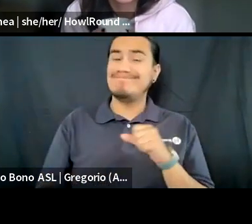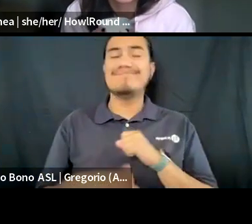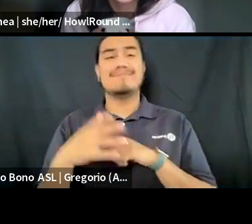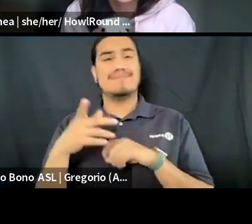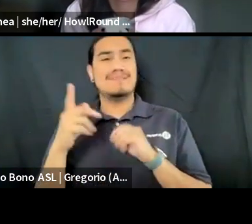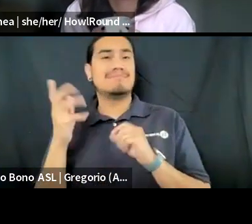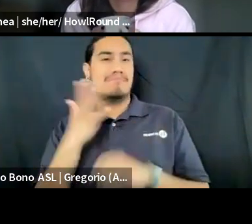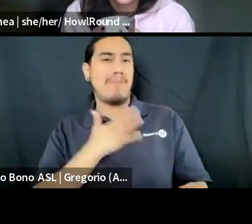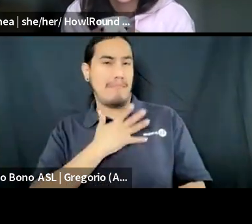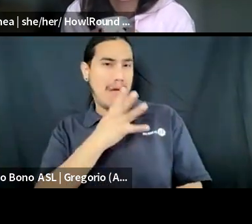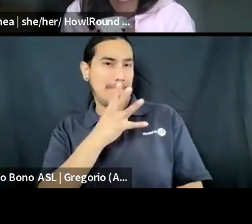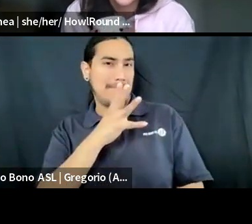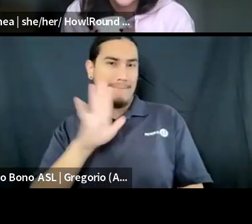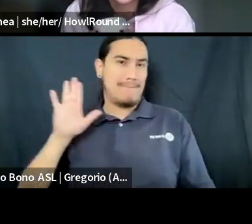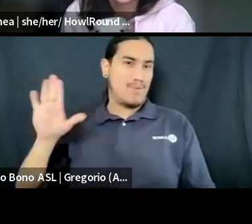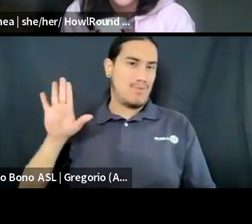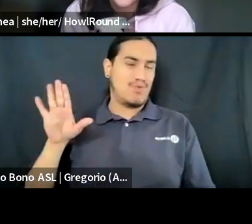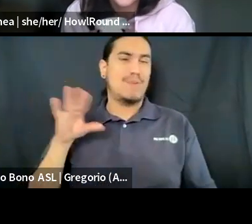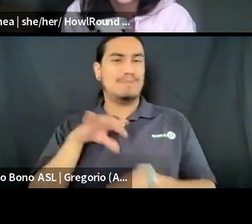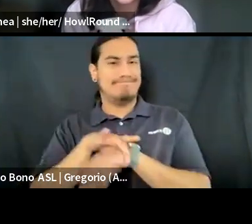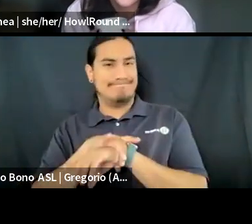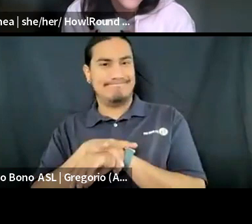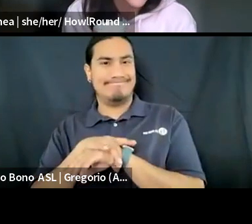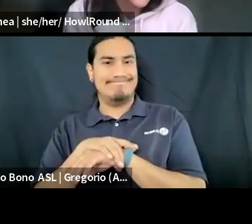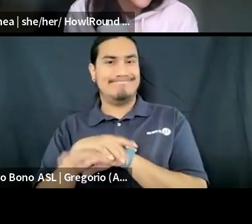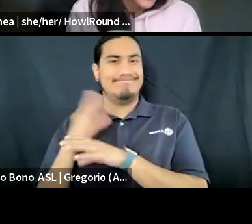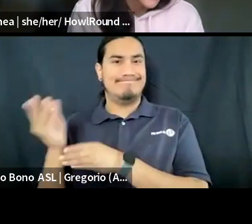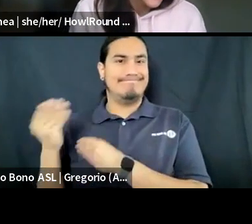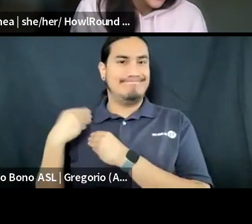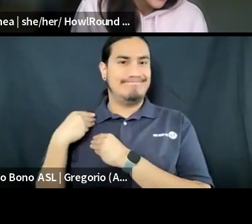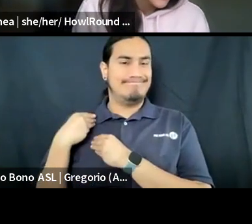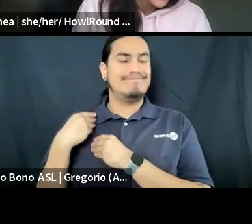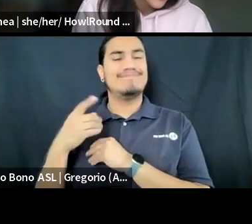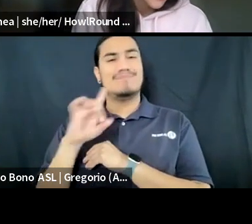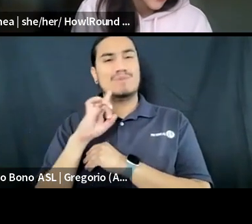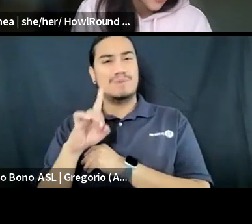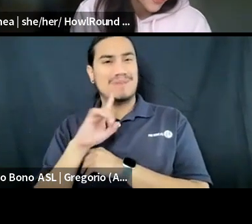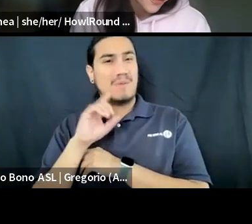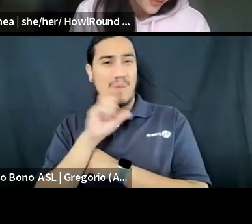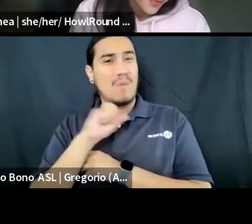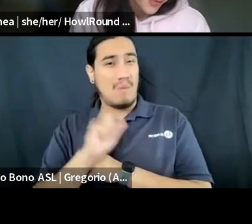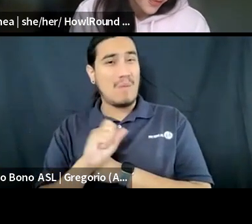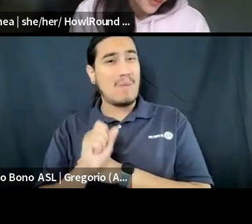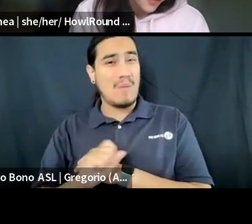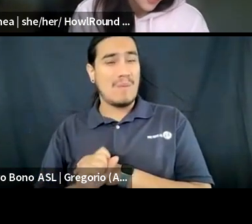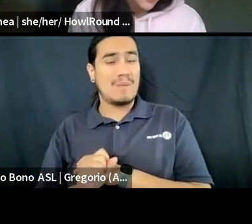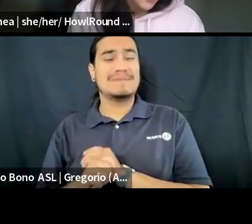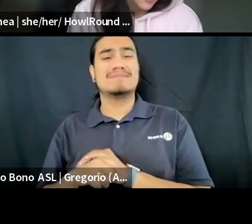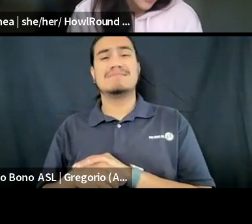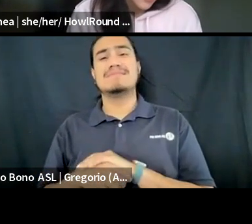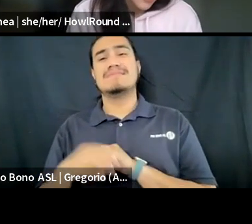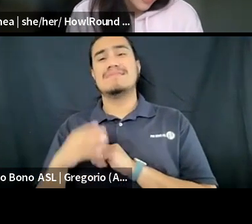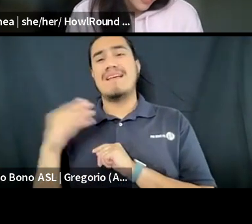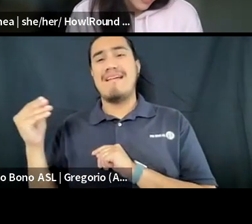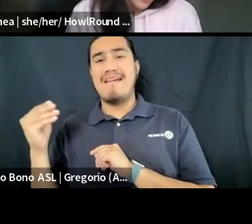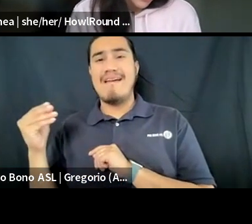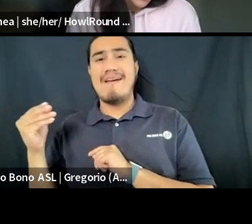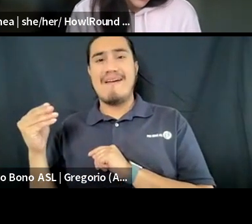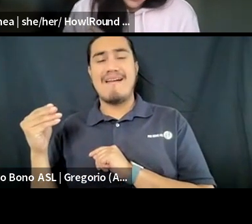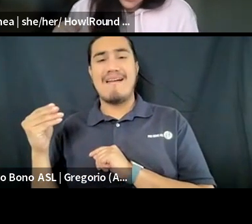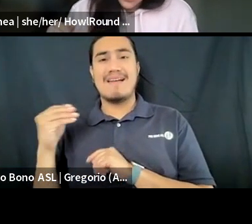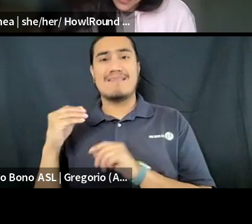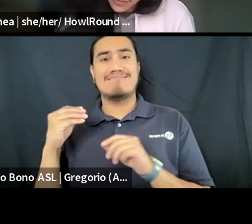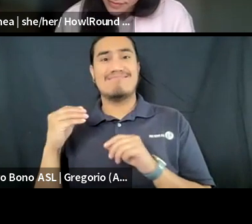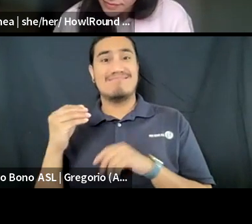mother. And it's very, very, very old. And it's kept the gold